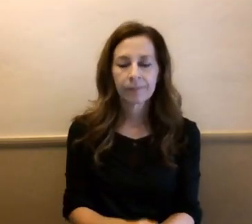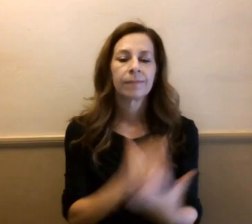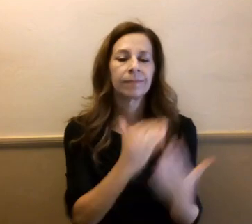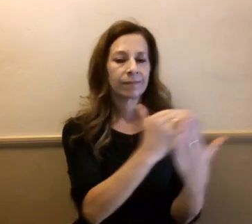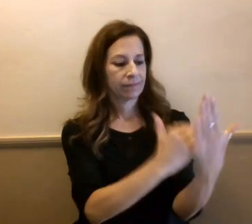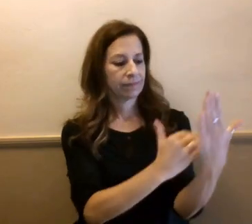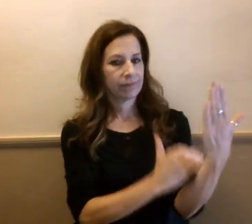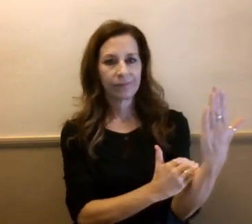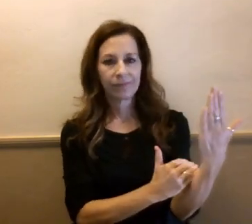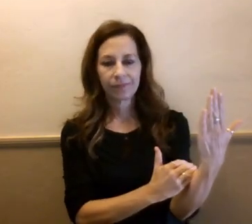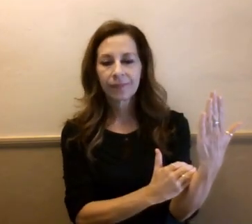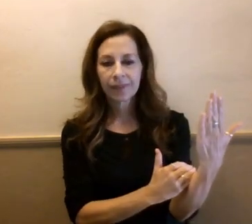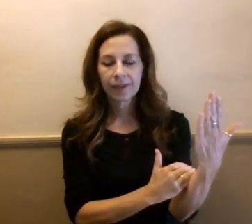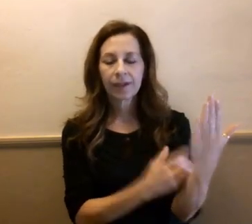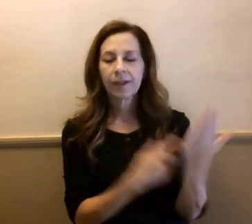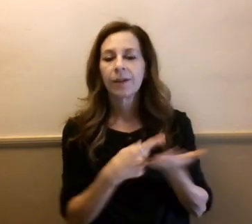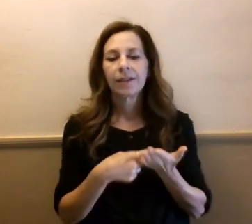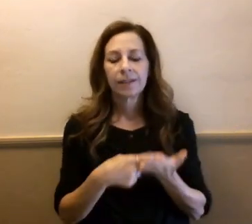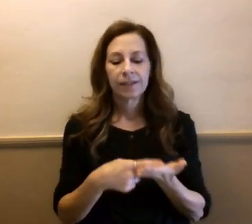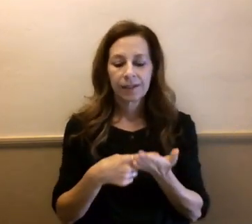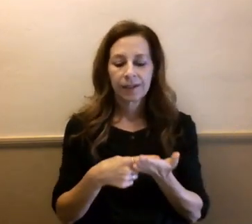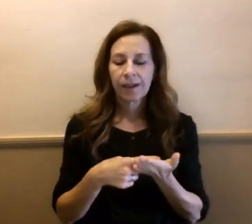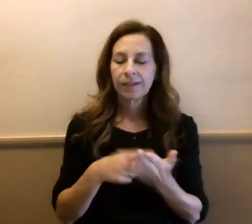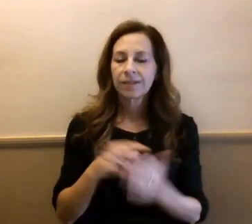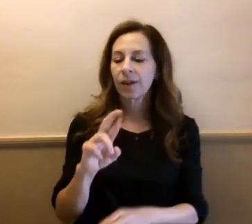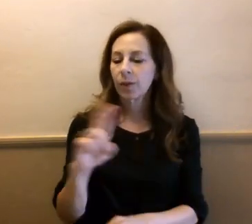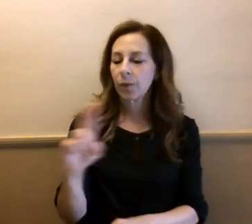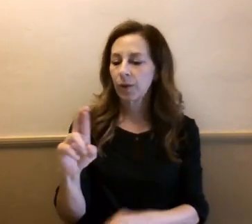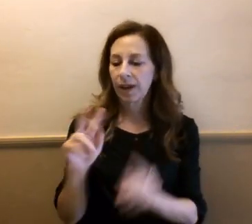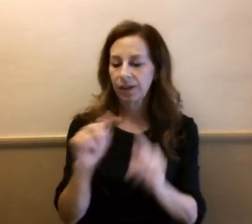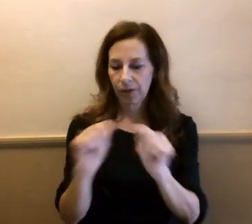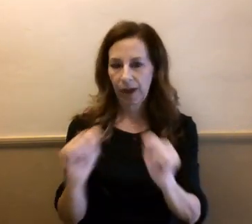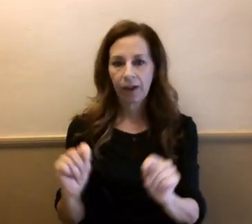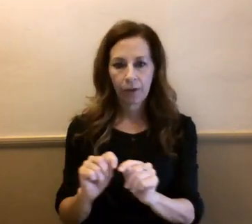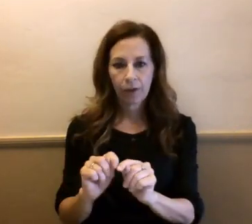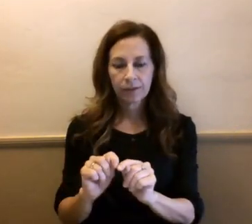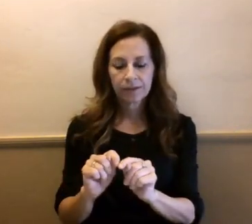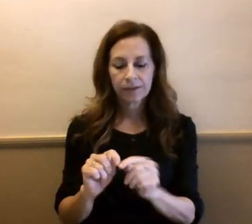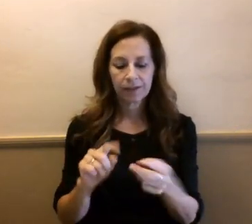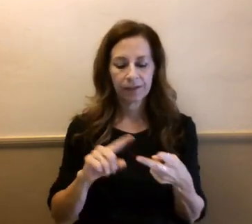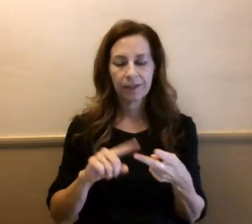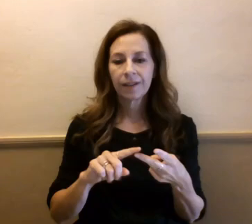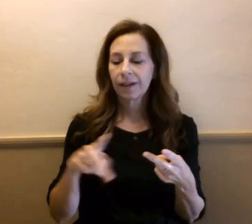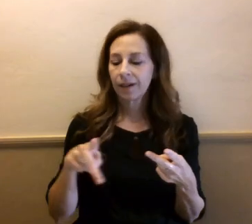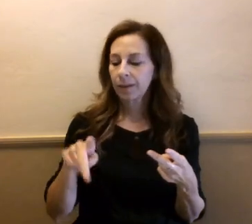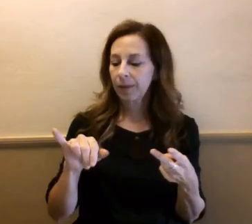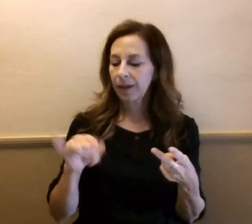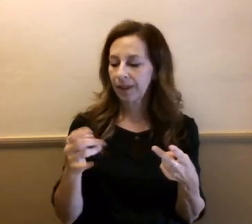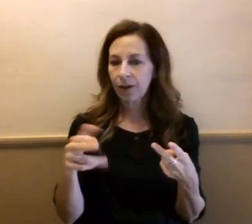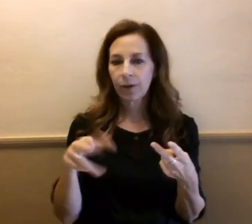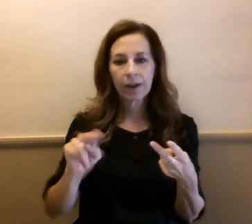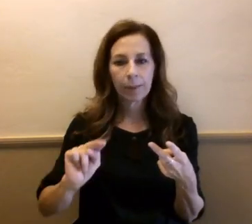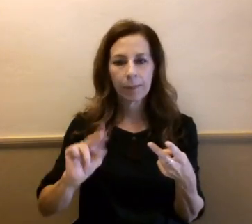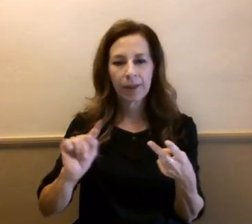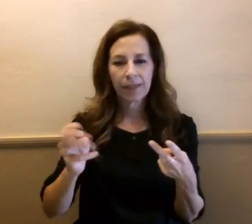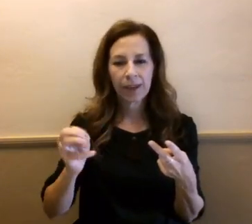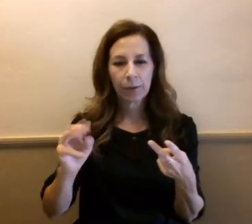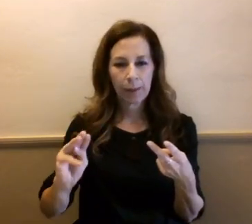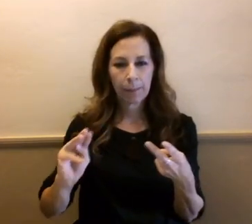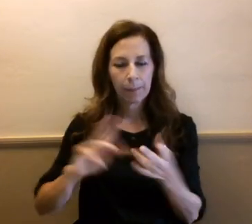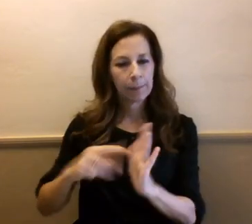This is our lesson outline. We will talk a little bit about right triangles. Then we'll talk about the Pythagorean theorem